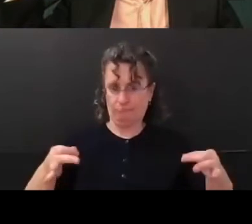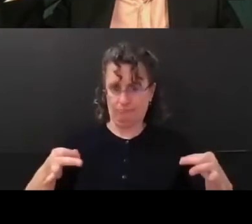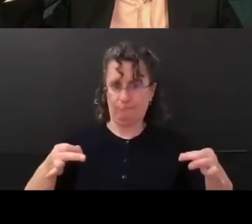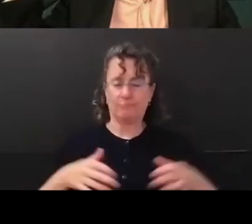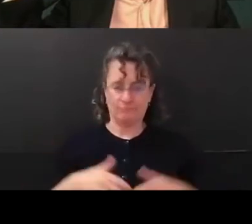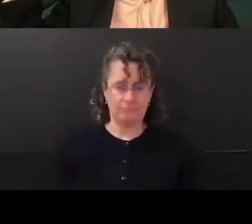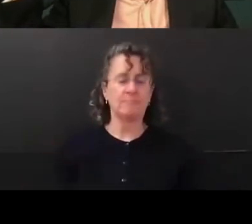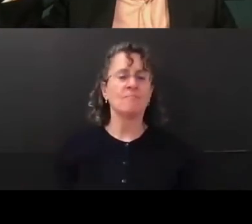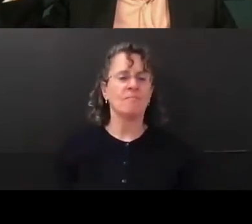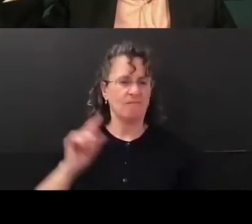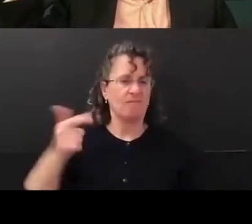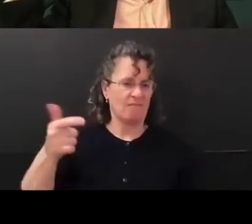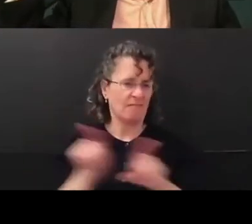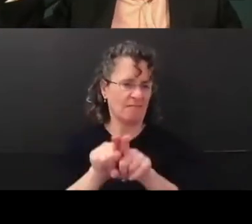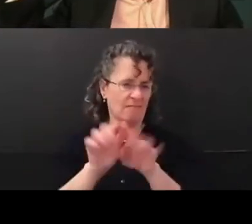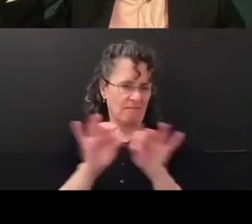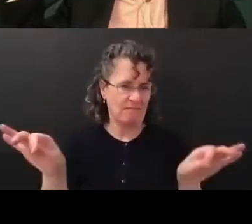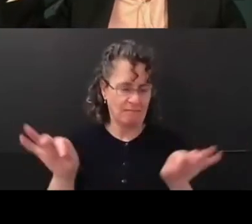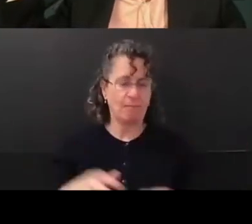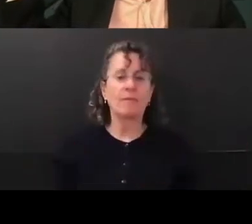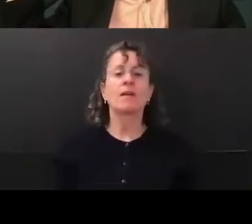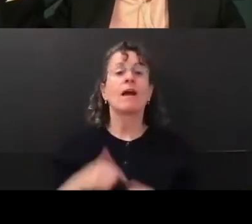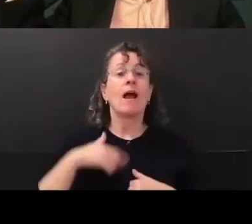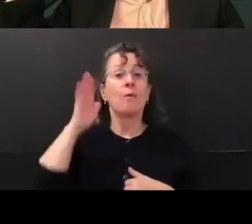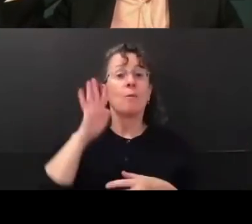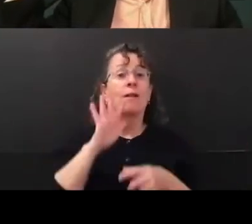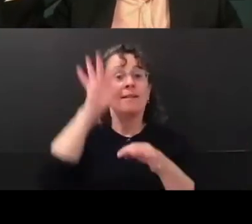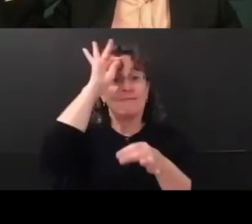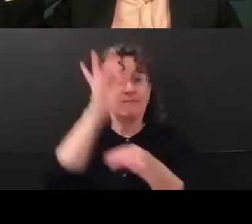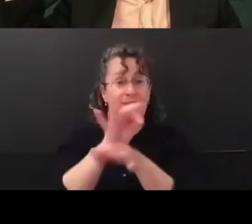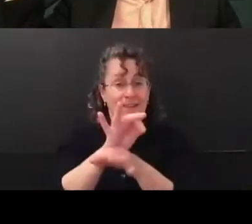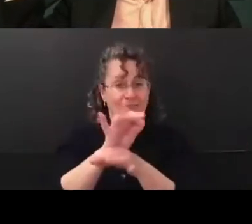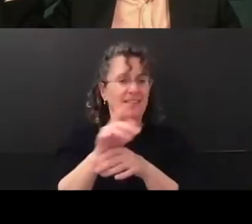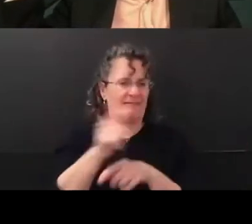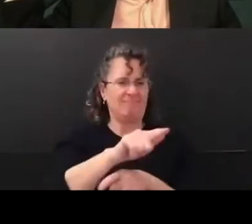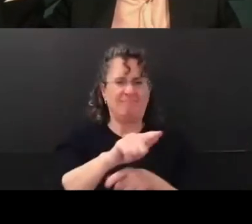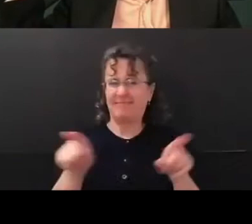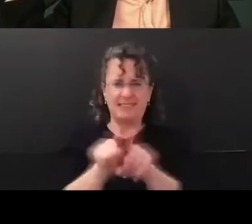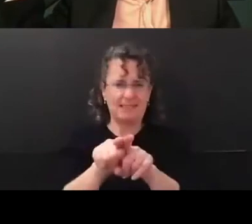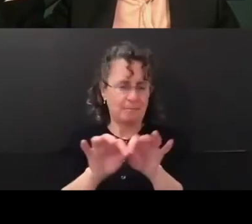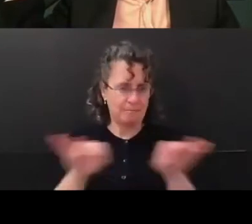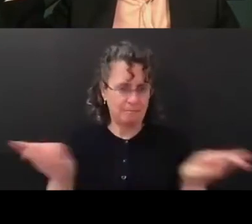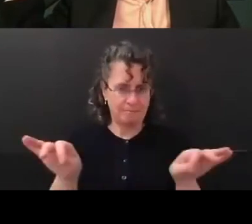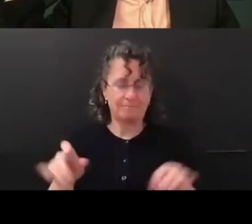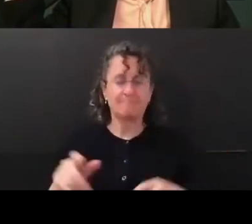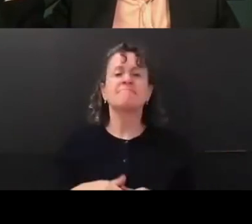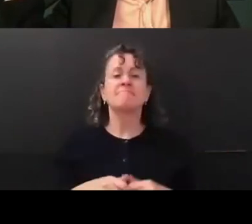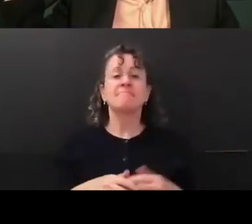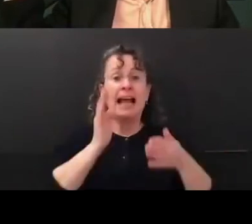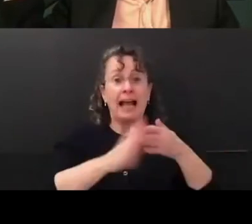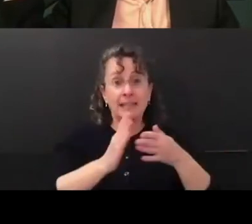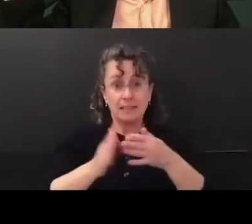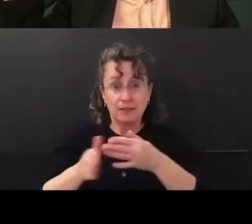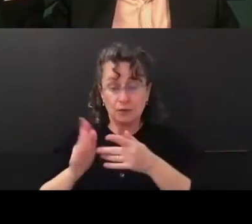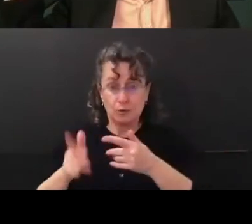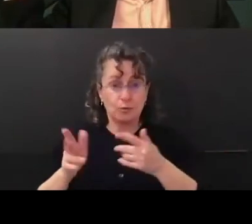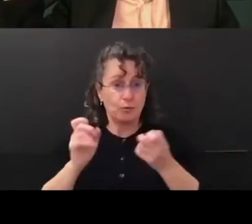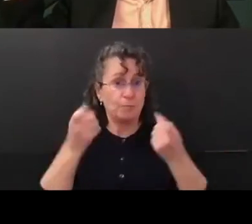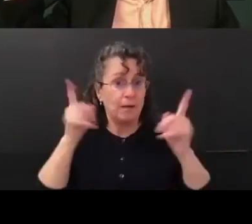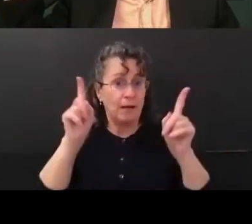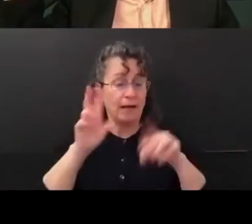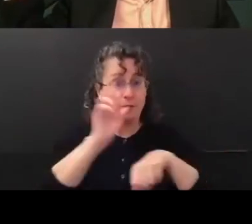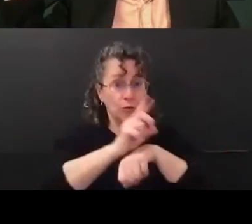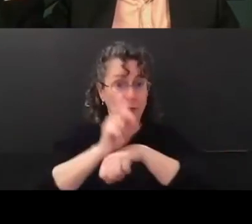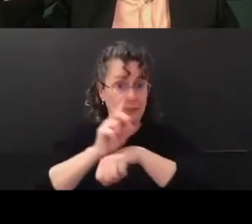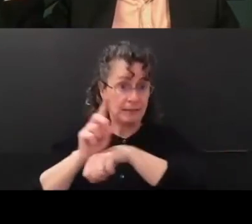affirm that I will faithfully that I will faithfully execute the duties execute the